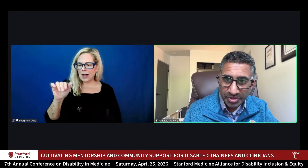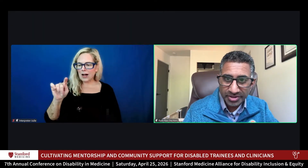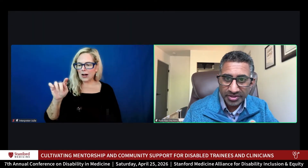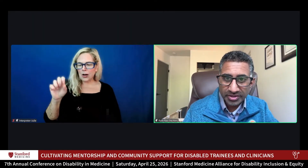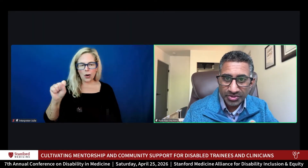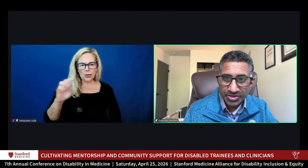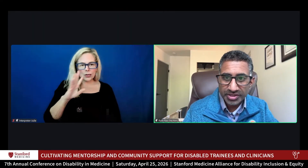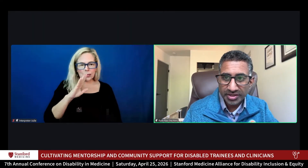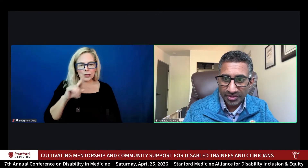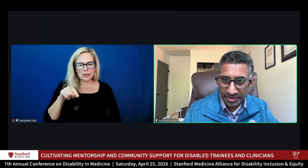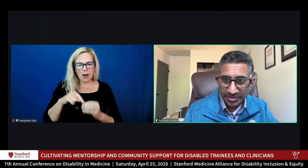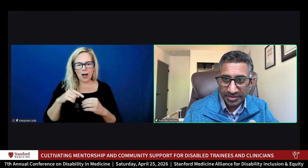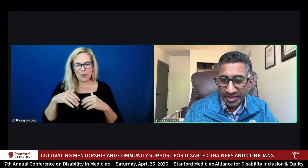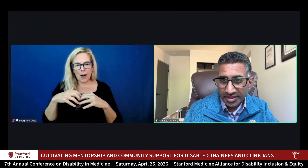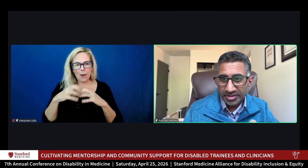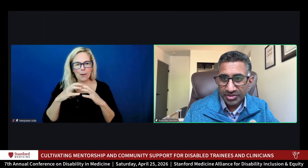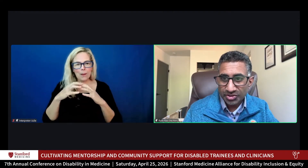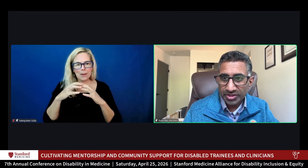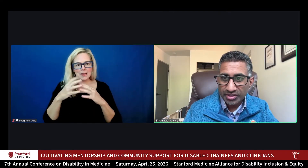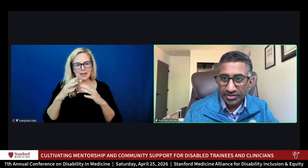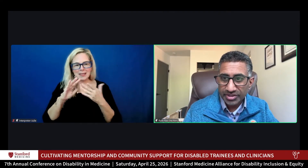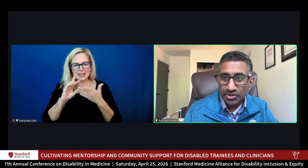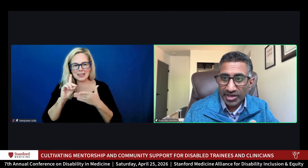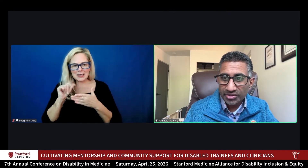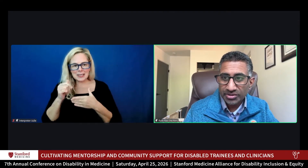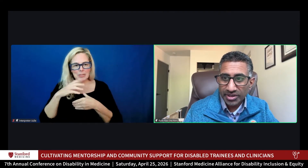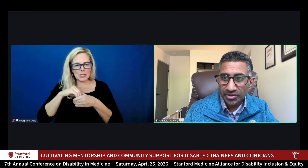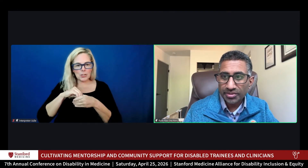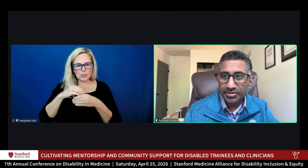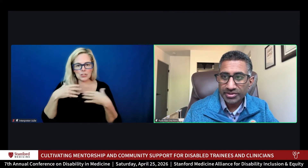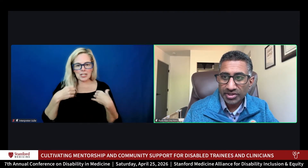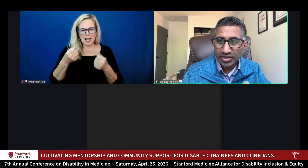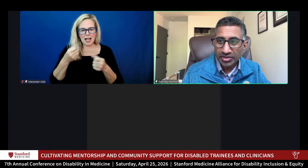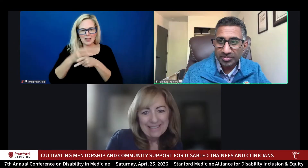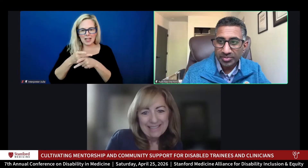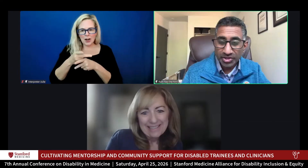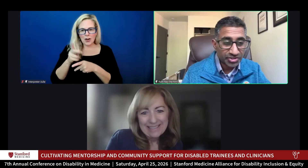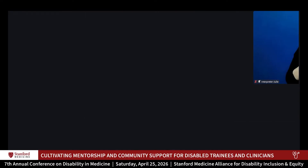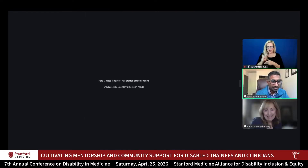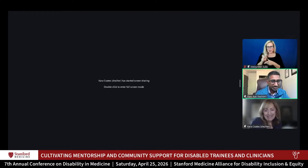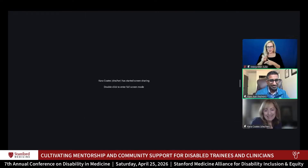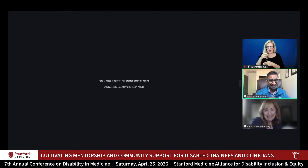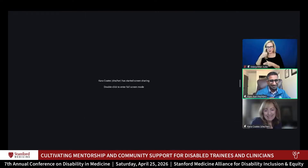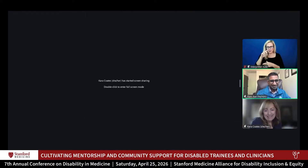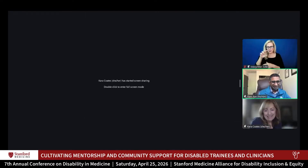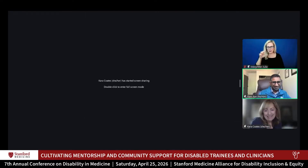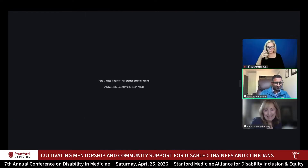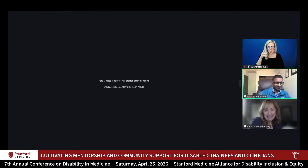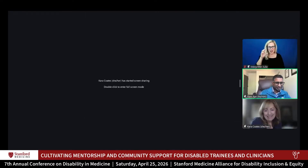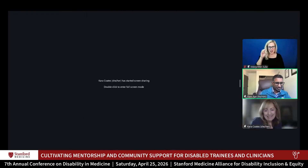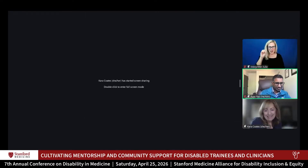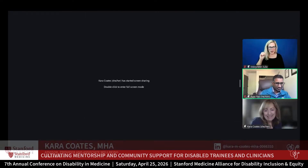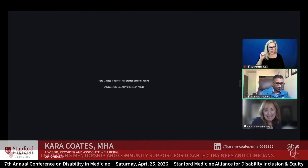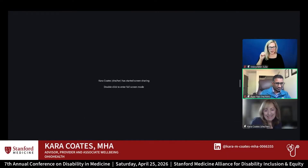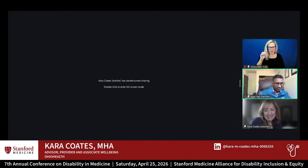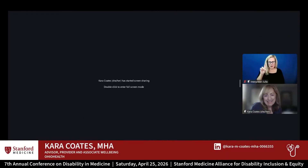building disability inclusion in healthcare, the journey of the Ohio Health Dawn BRG.